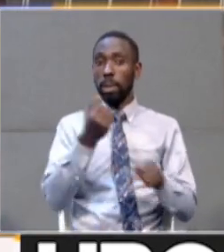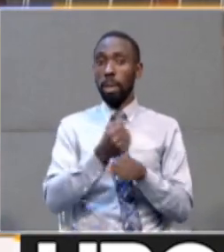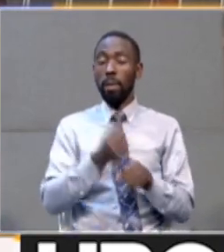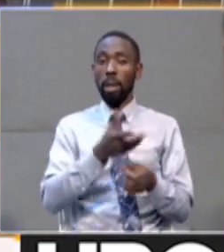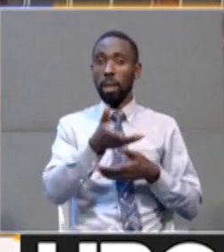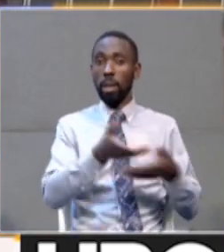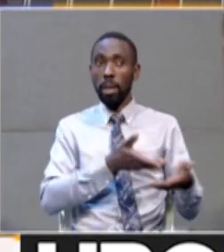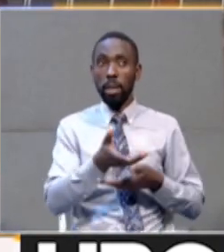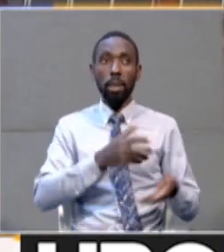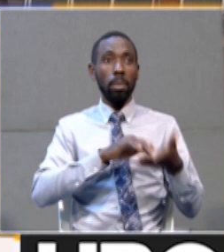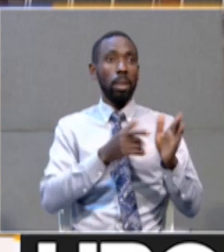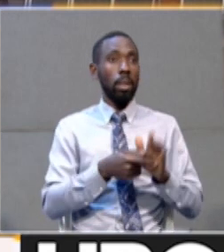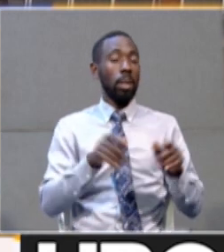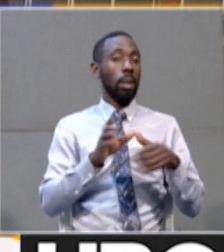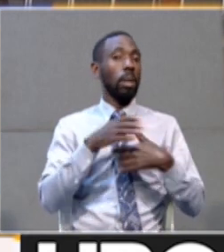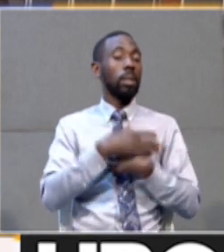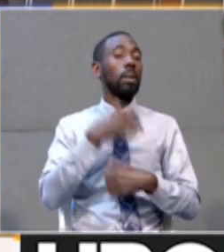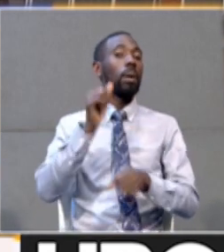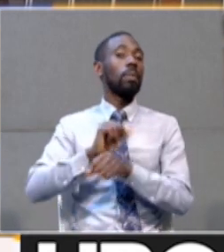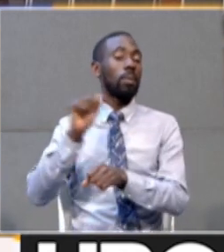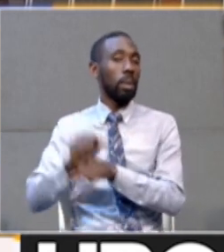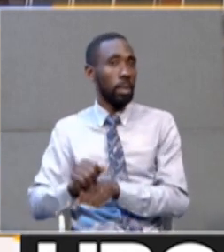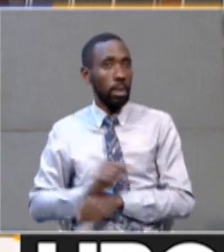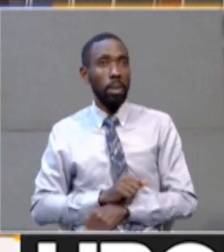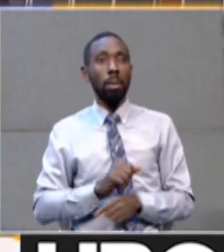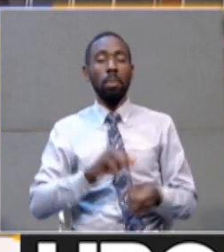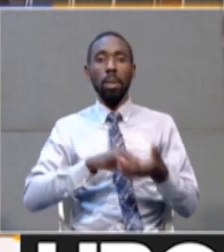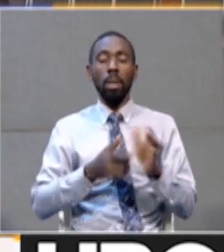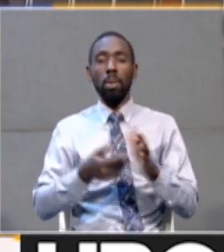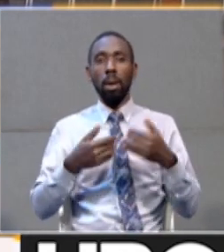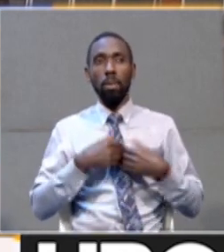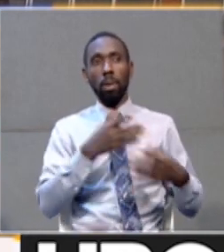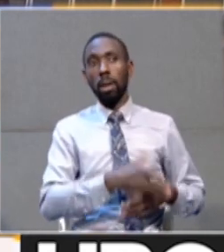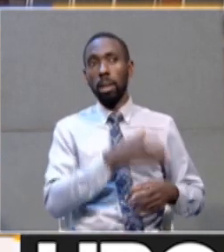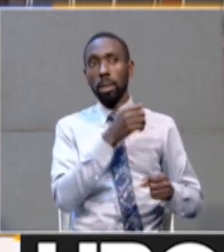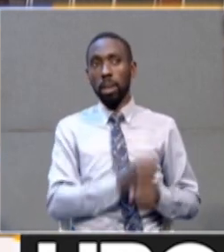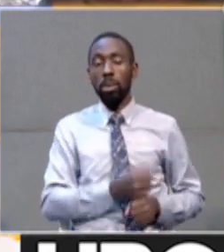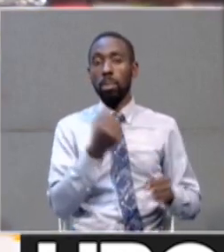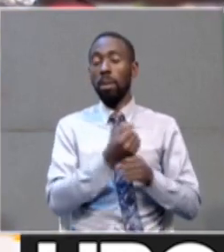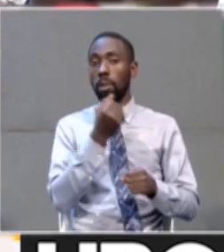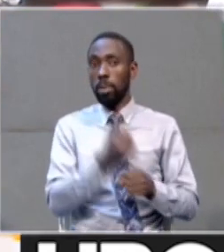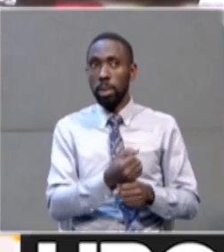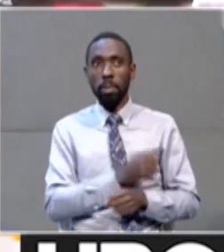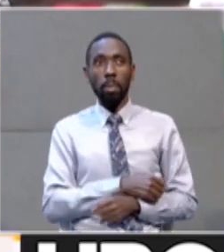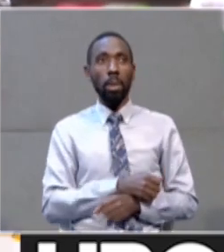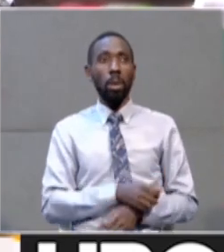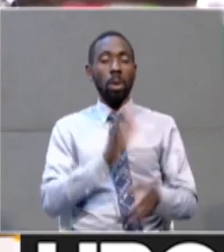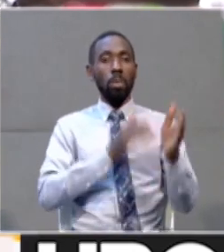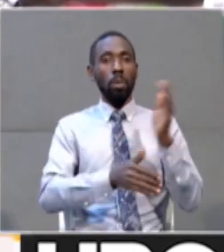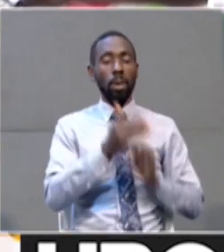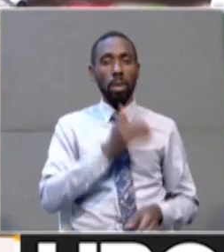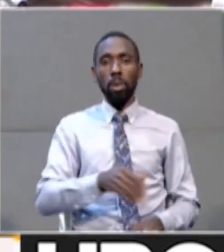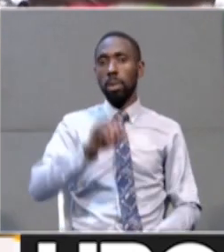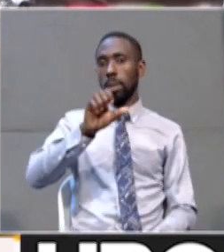States government has contributed to saving an estimated 74 million lives globally. Because we have done amazing